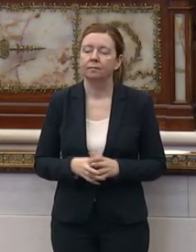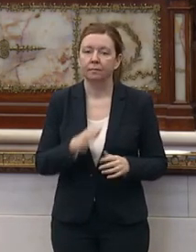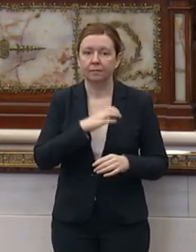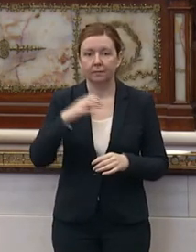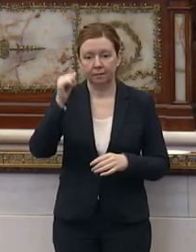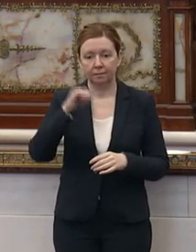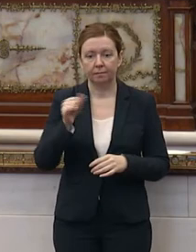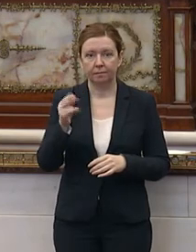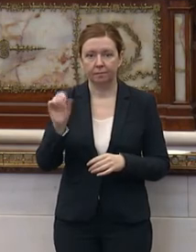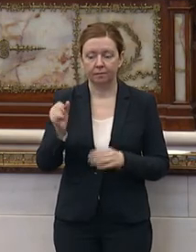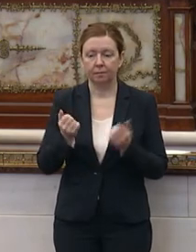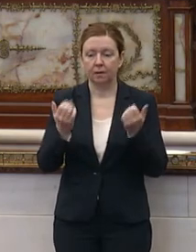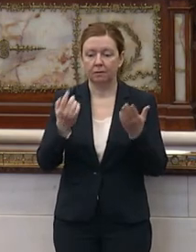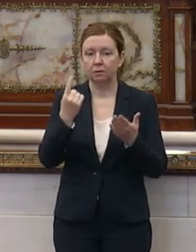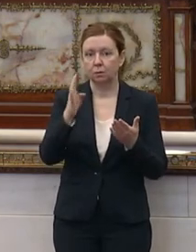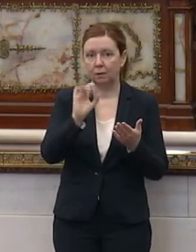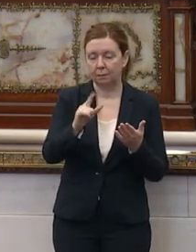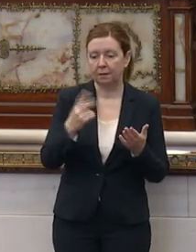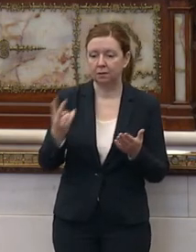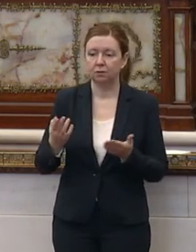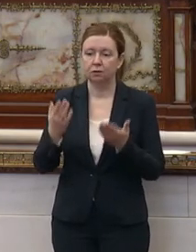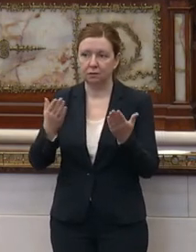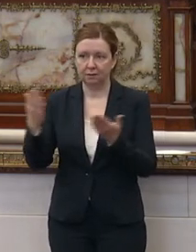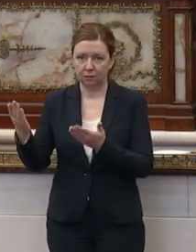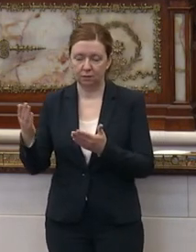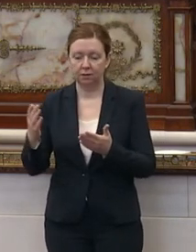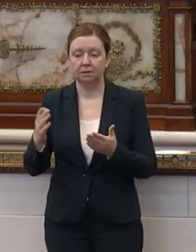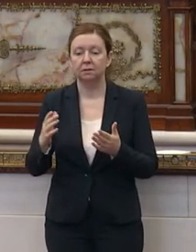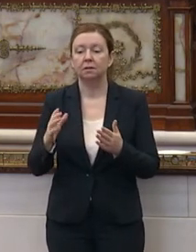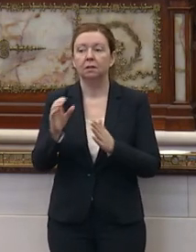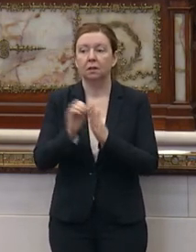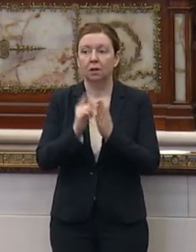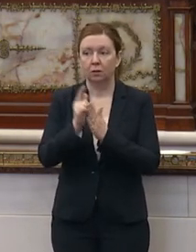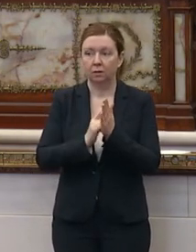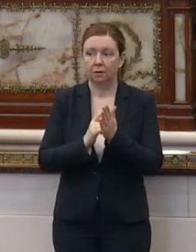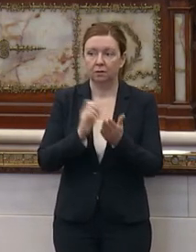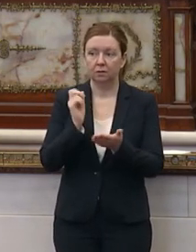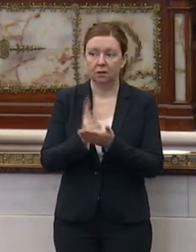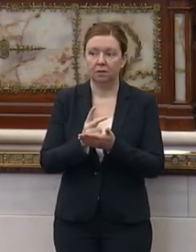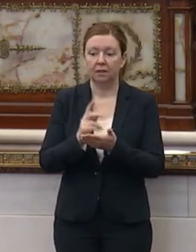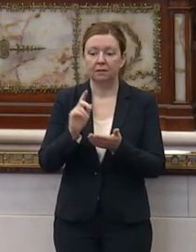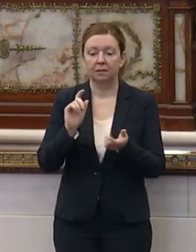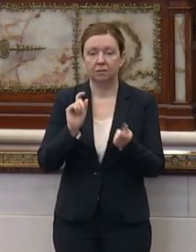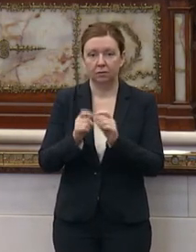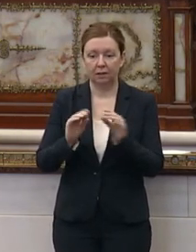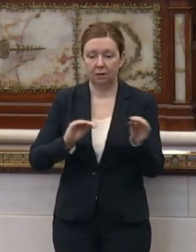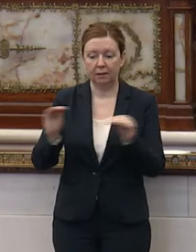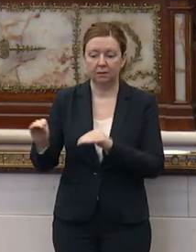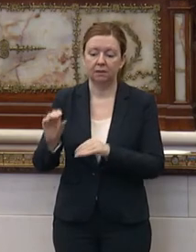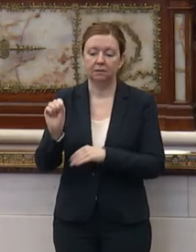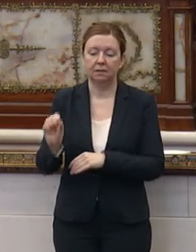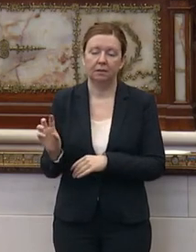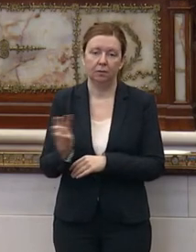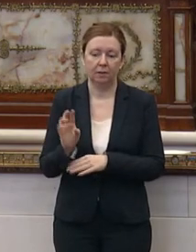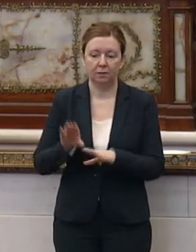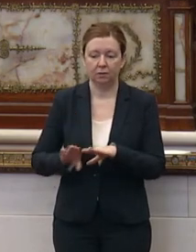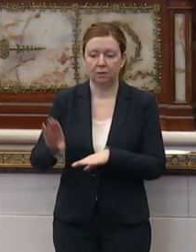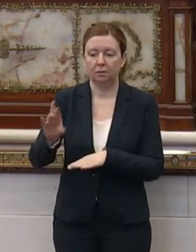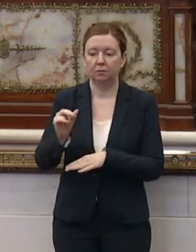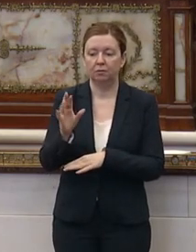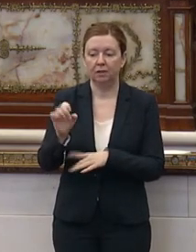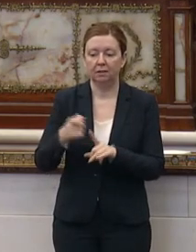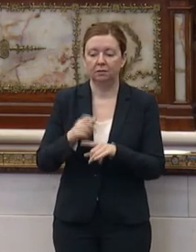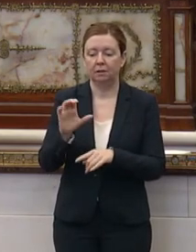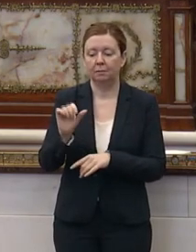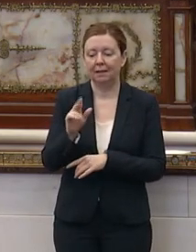Councilman Jones offers one bill and two resolutions, entitled An Ordinance Authorizing the Relocation of the Southwesterly Curb Line of Ridge Avenue from